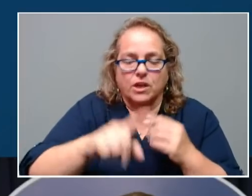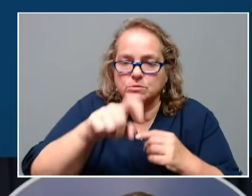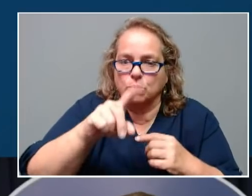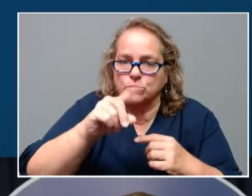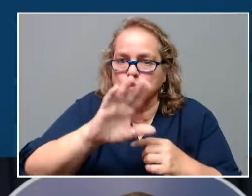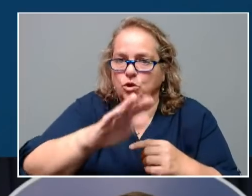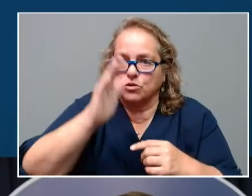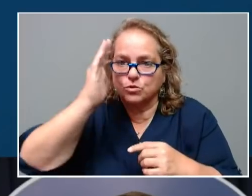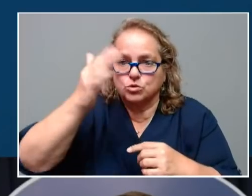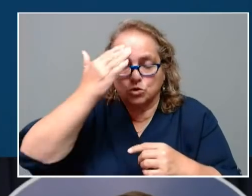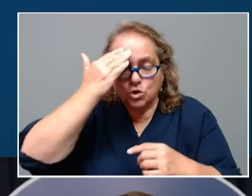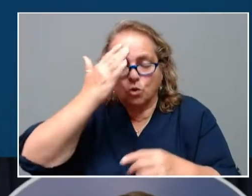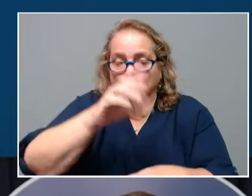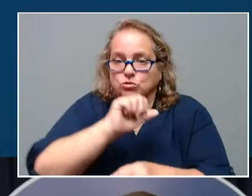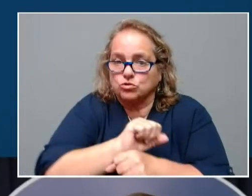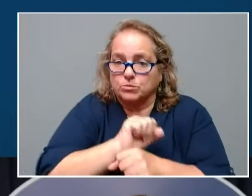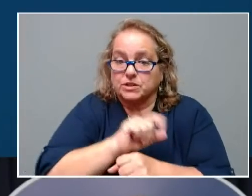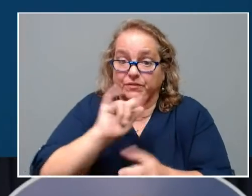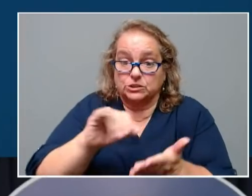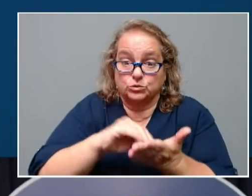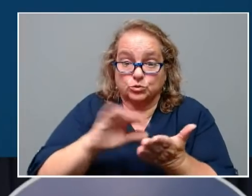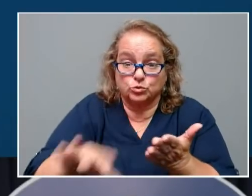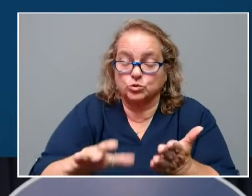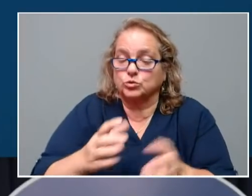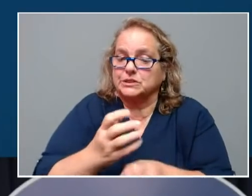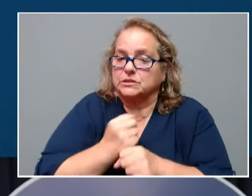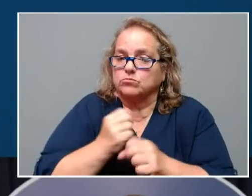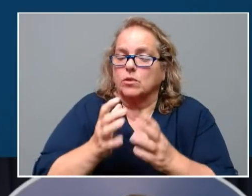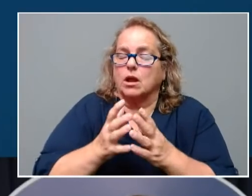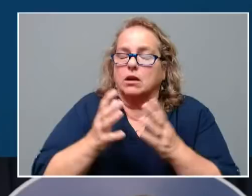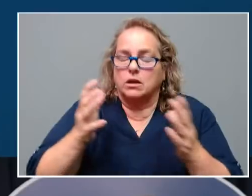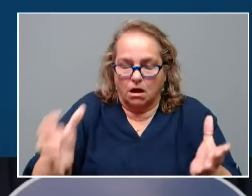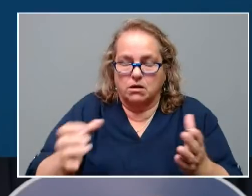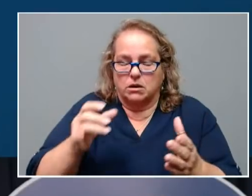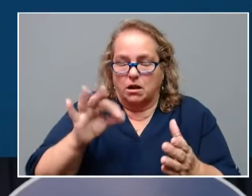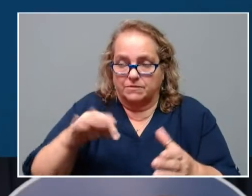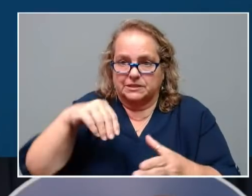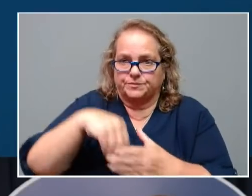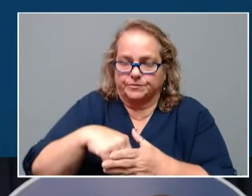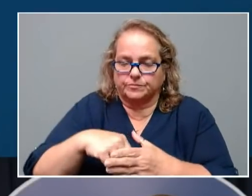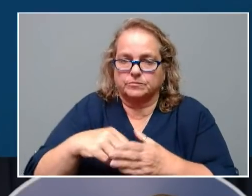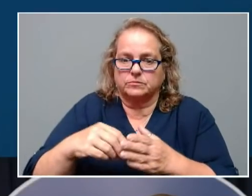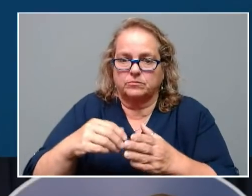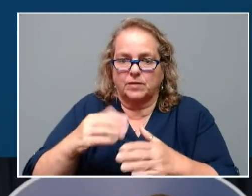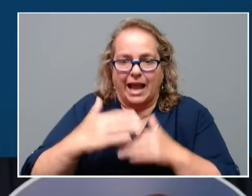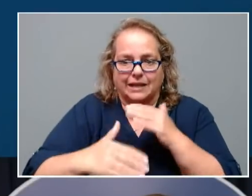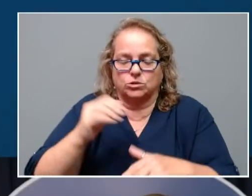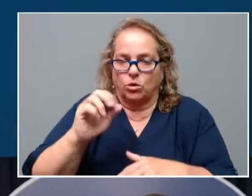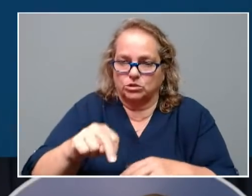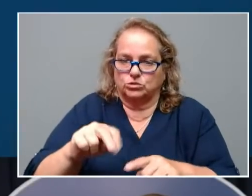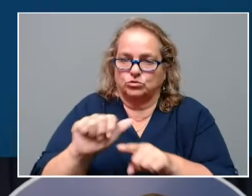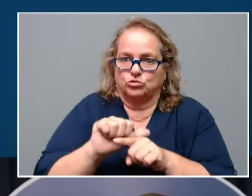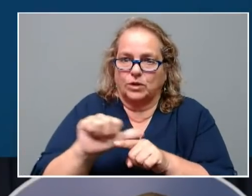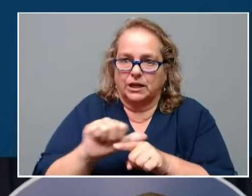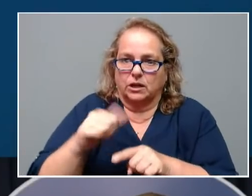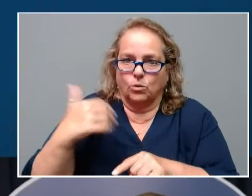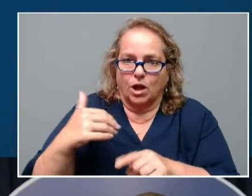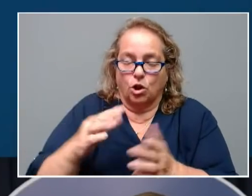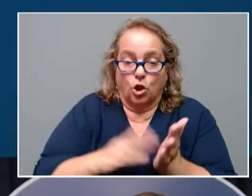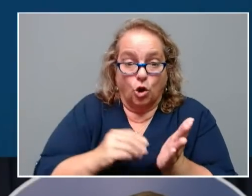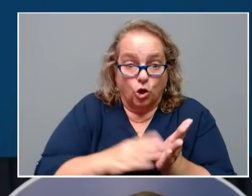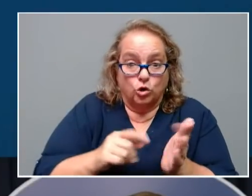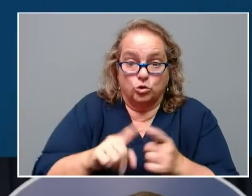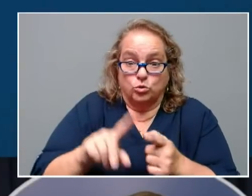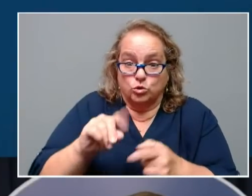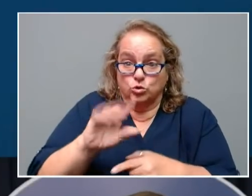get absolutely incredible training. Think about learning to do your job